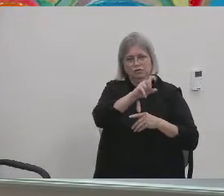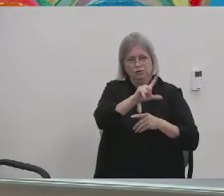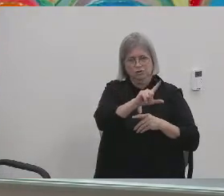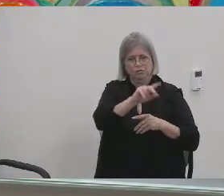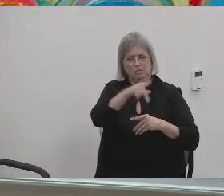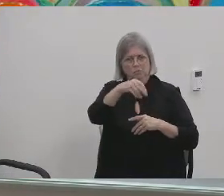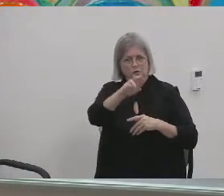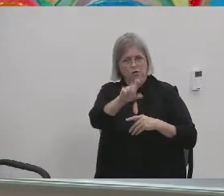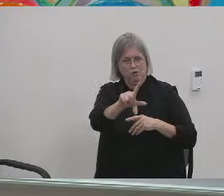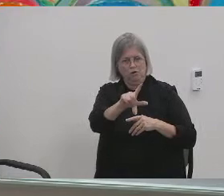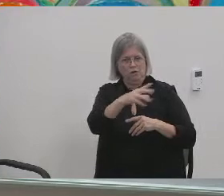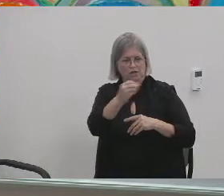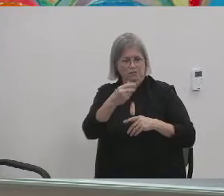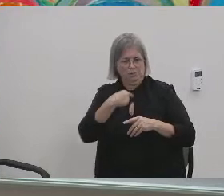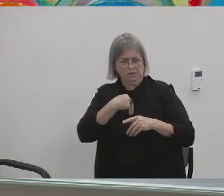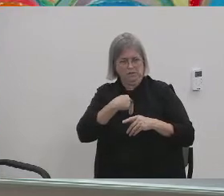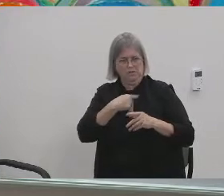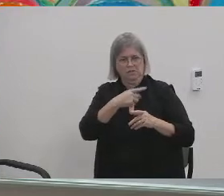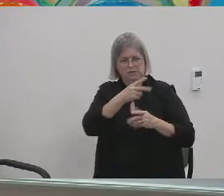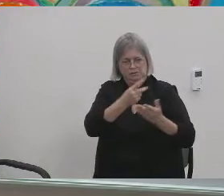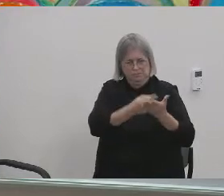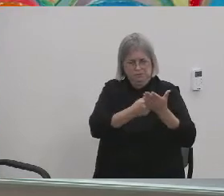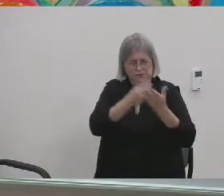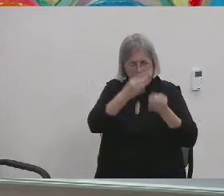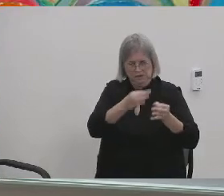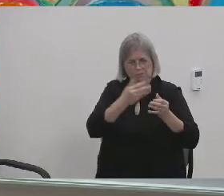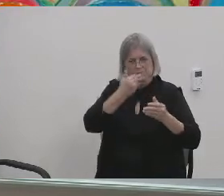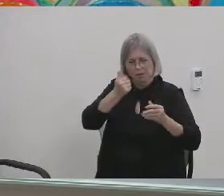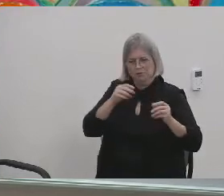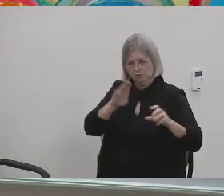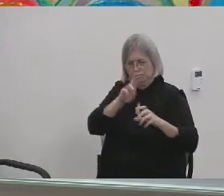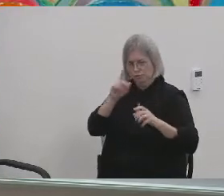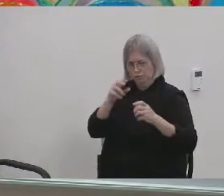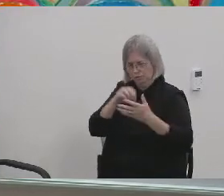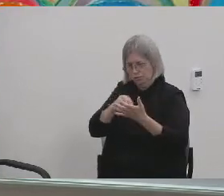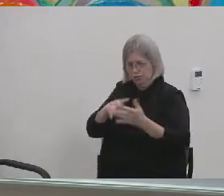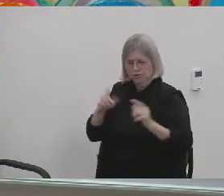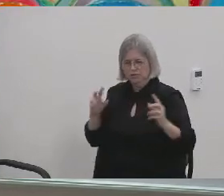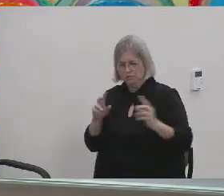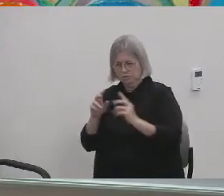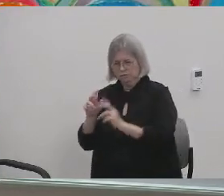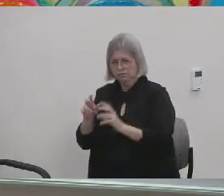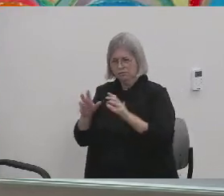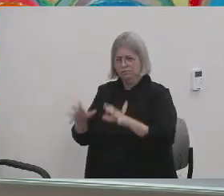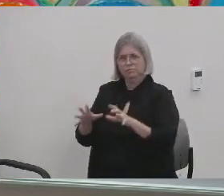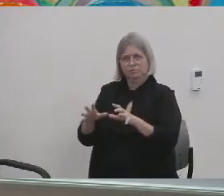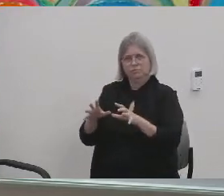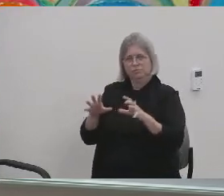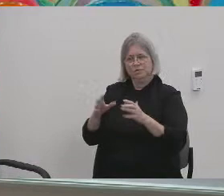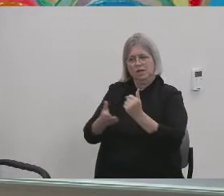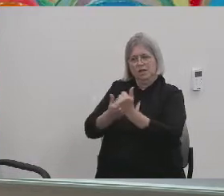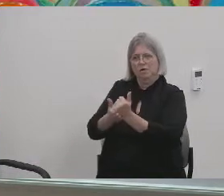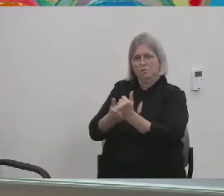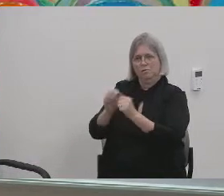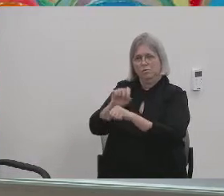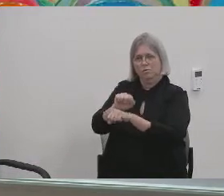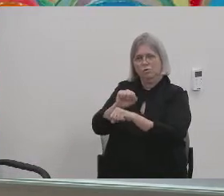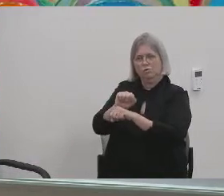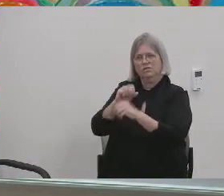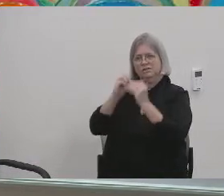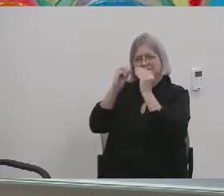determine are best for our students, and they'll be able to help us work with teachers and students and even